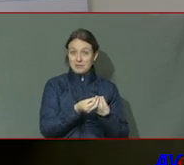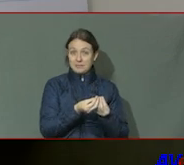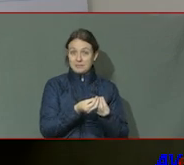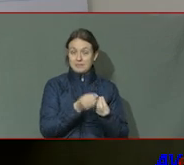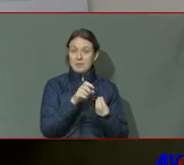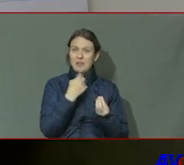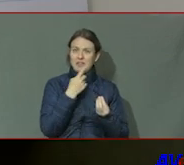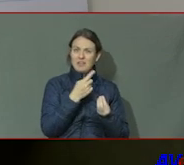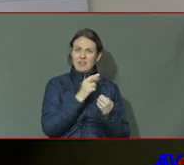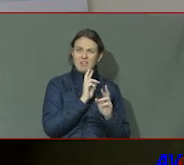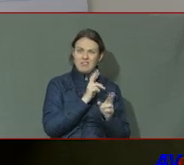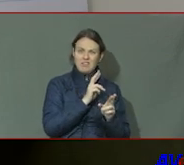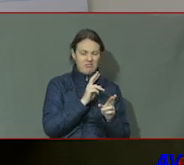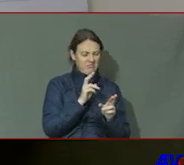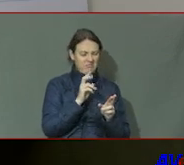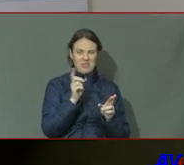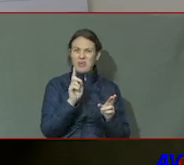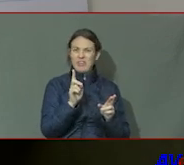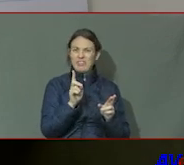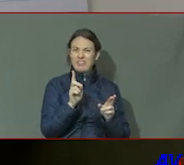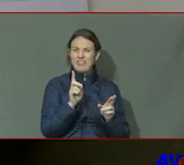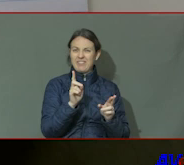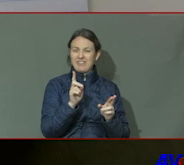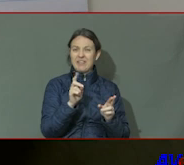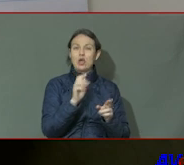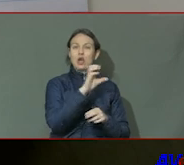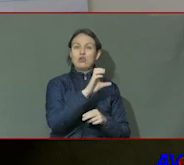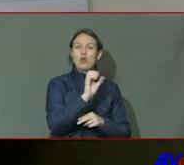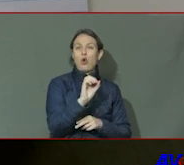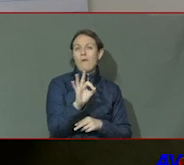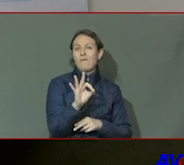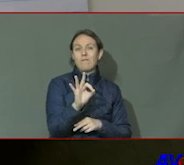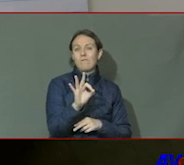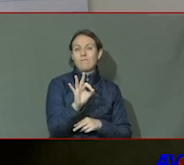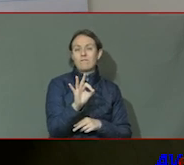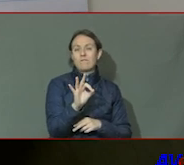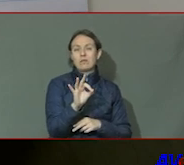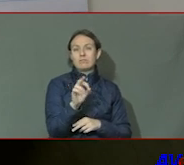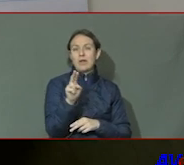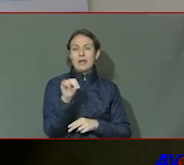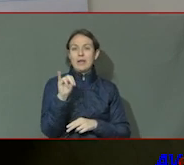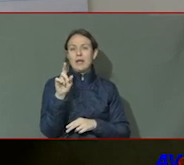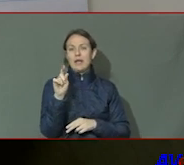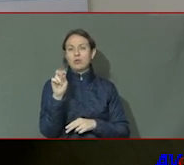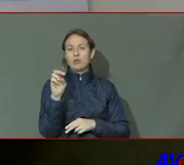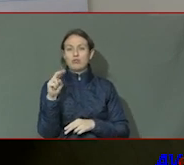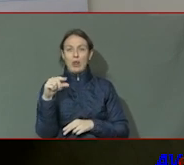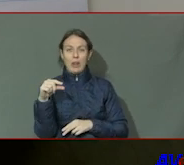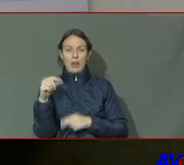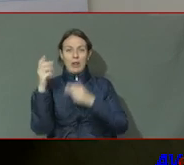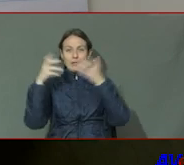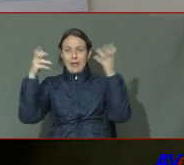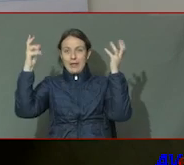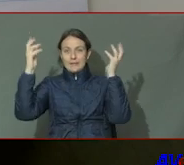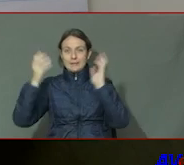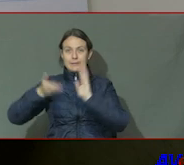what reagent. So you're going to say the concentration of nitrogen gas is increased. So you must